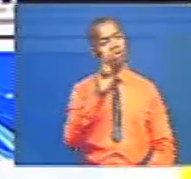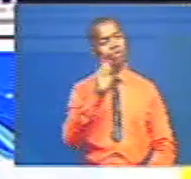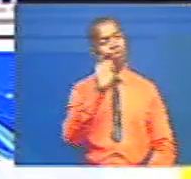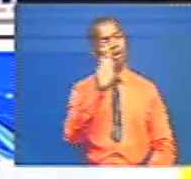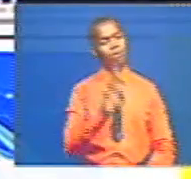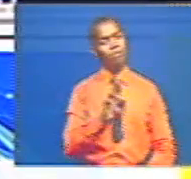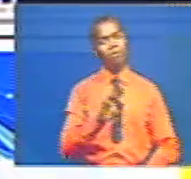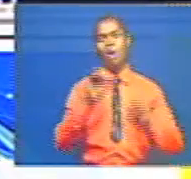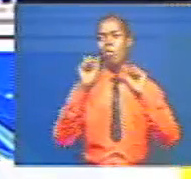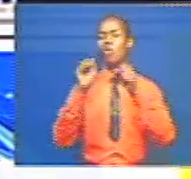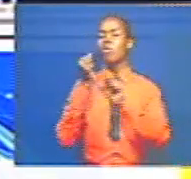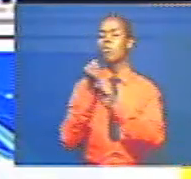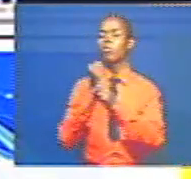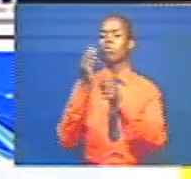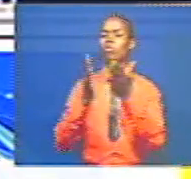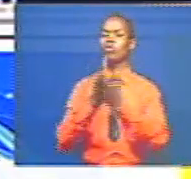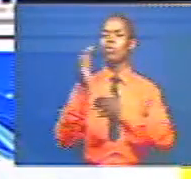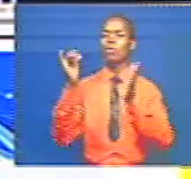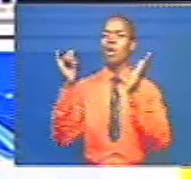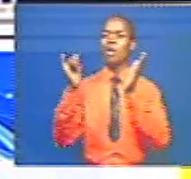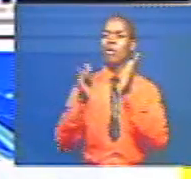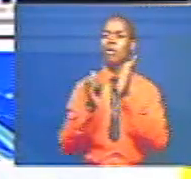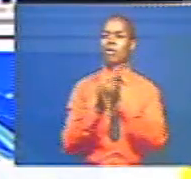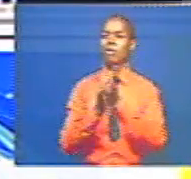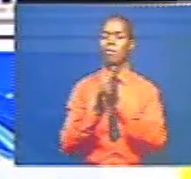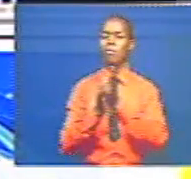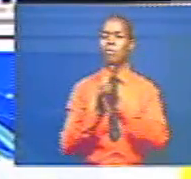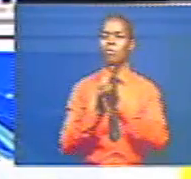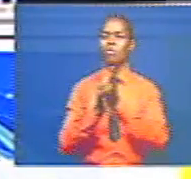we are going to make sure that we whip the water